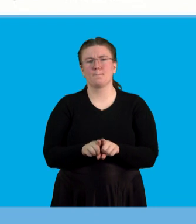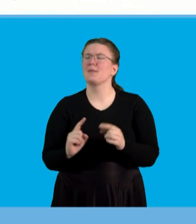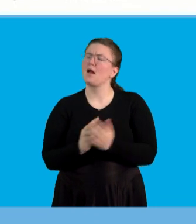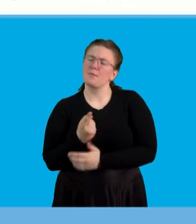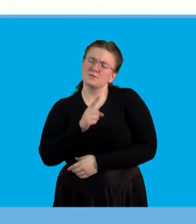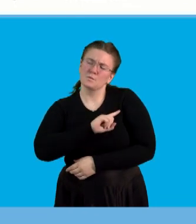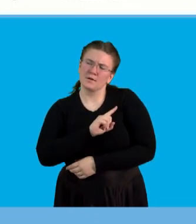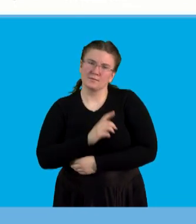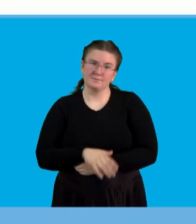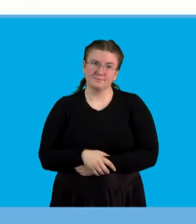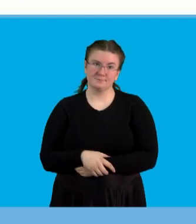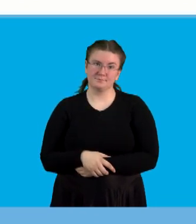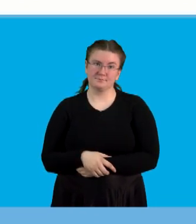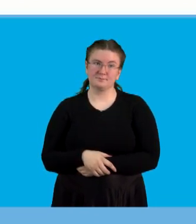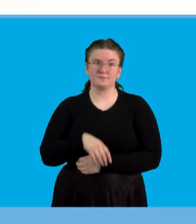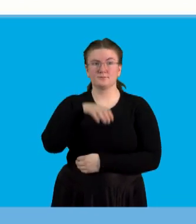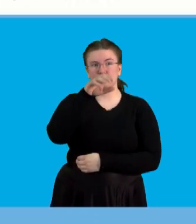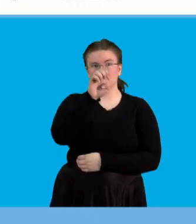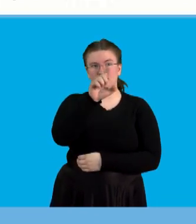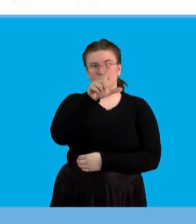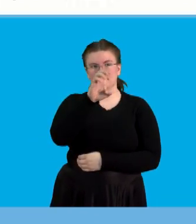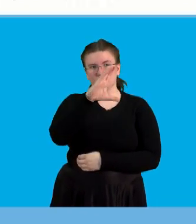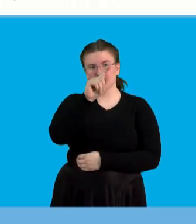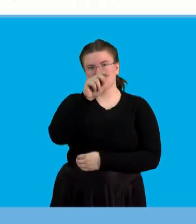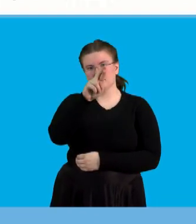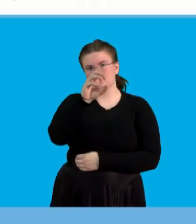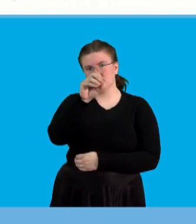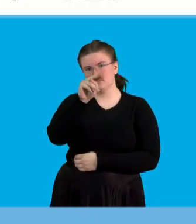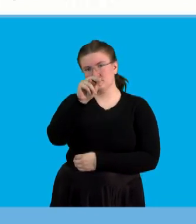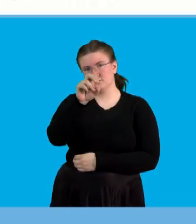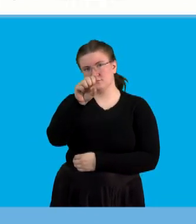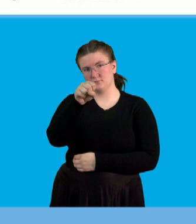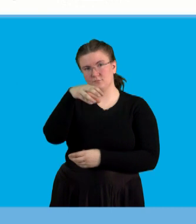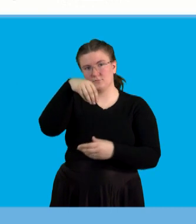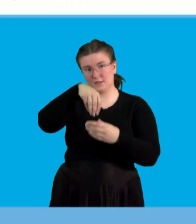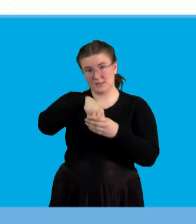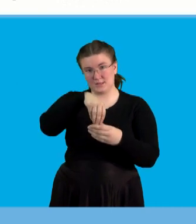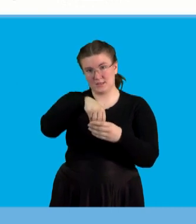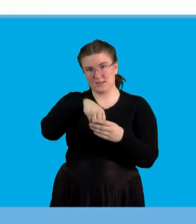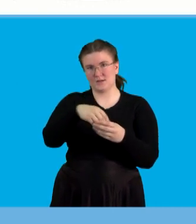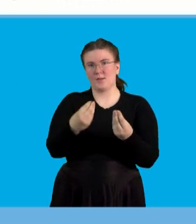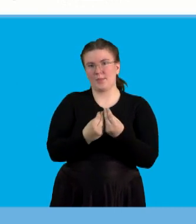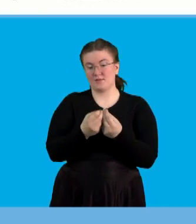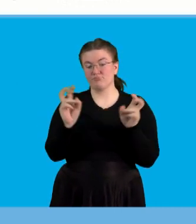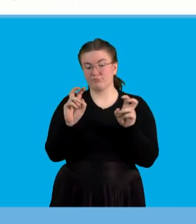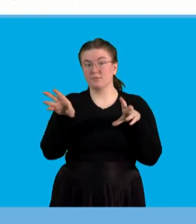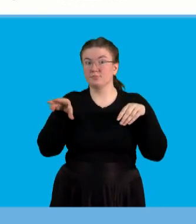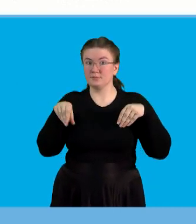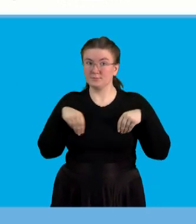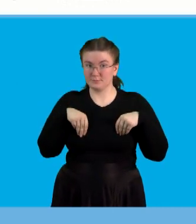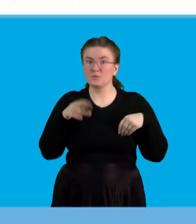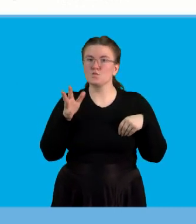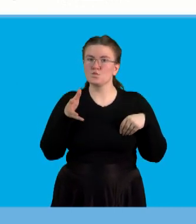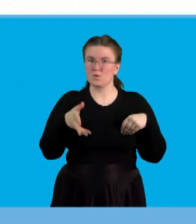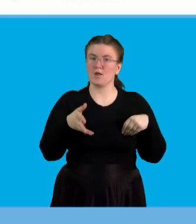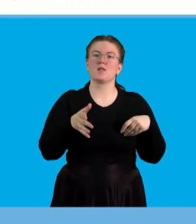happen? The electrons in a conductor normally drift in various directions within a metal as shown here. So